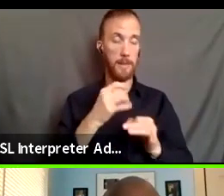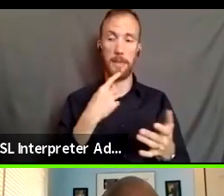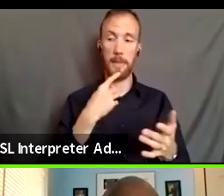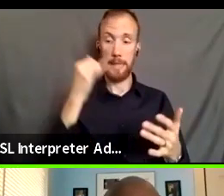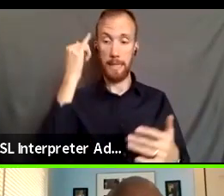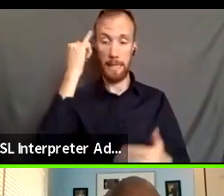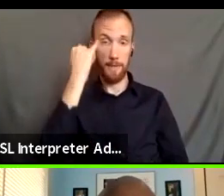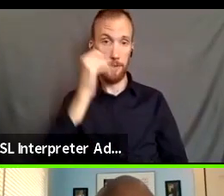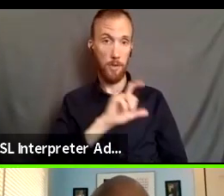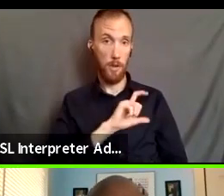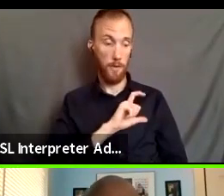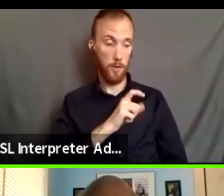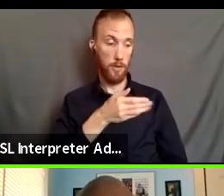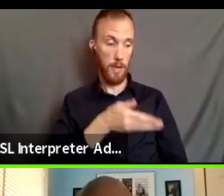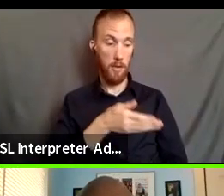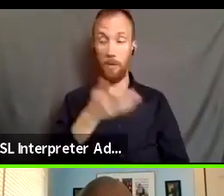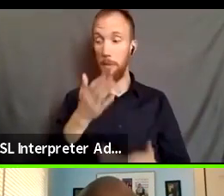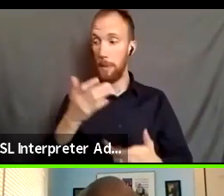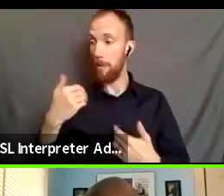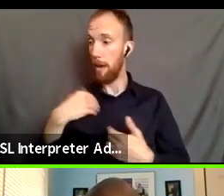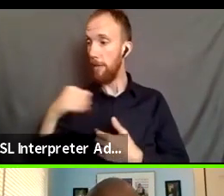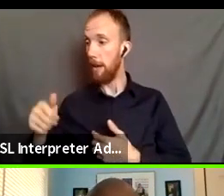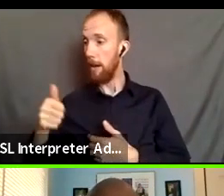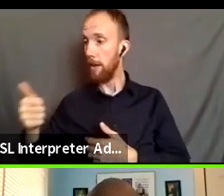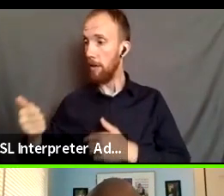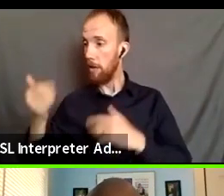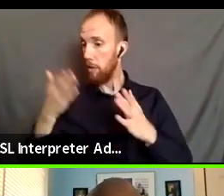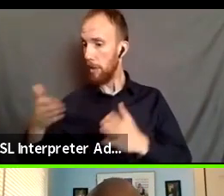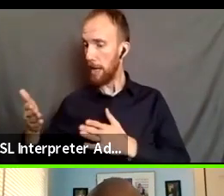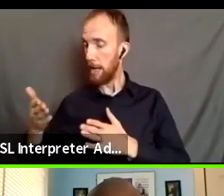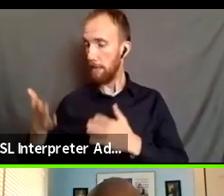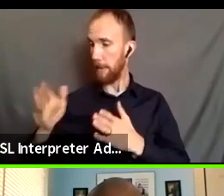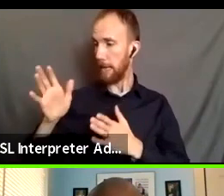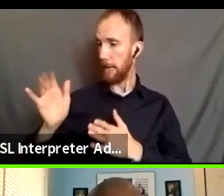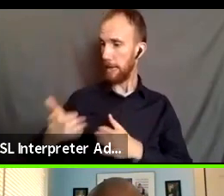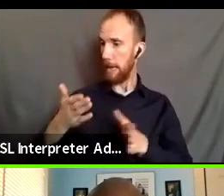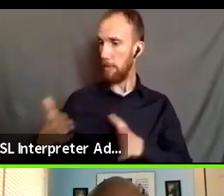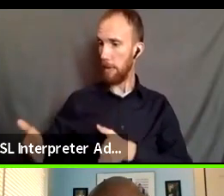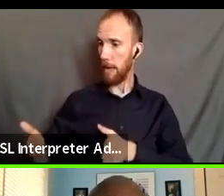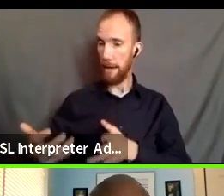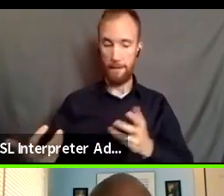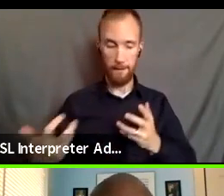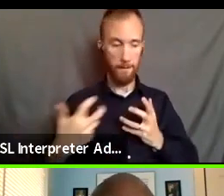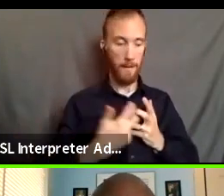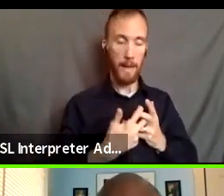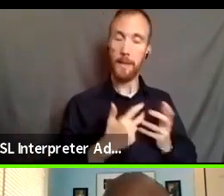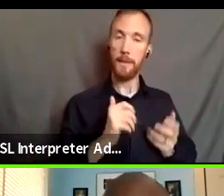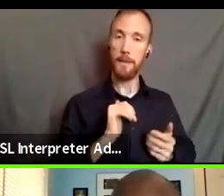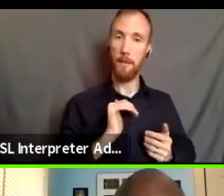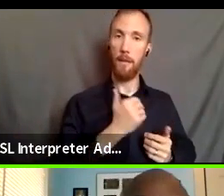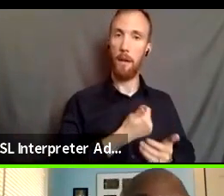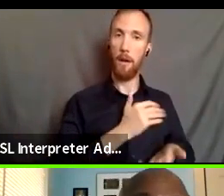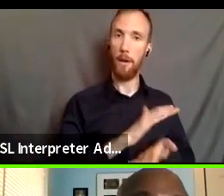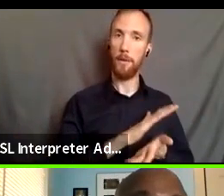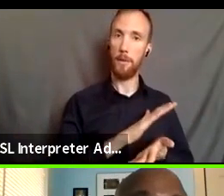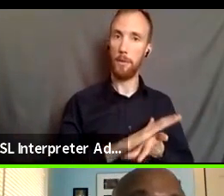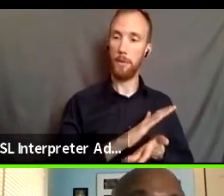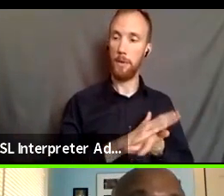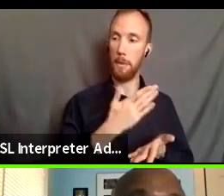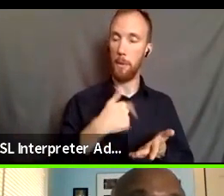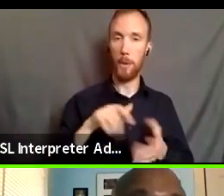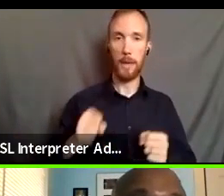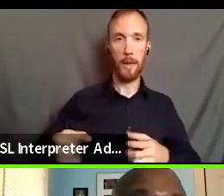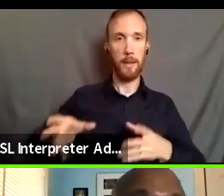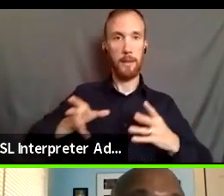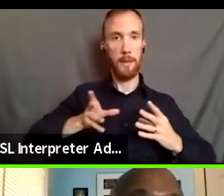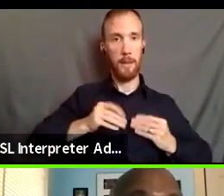does this alternate plan fits what we may want to uh adopt is our safety plan if